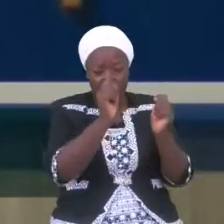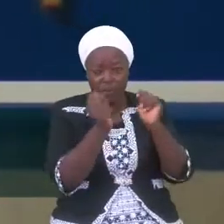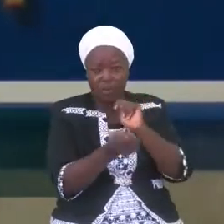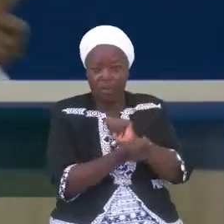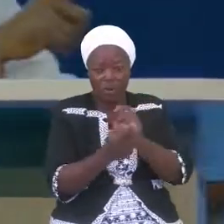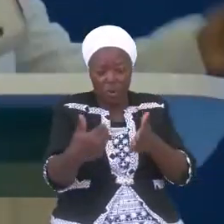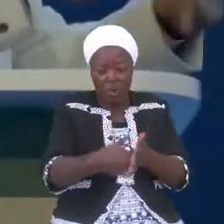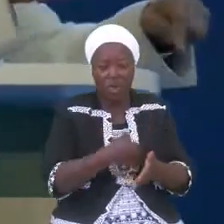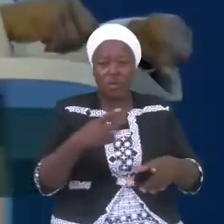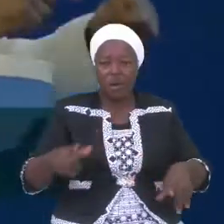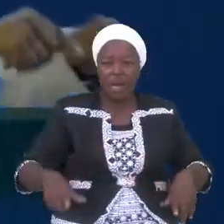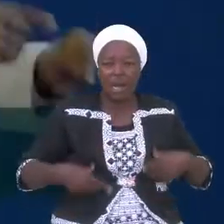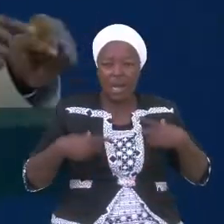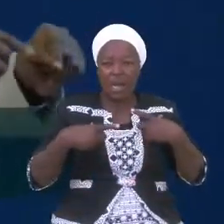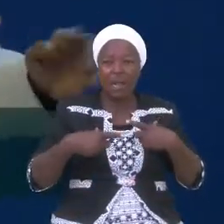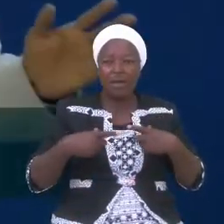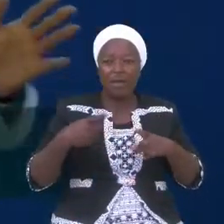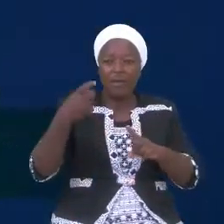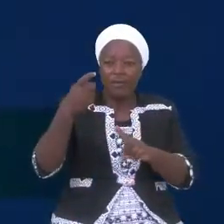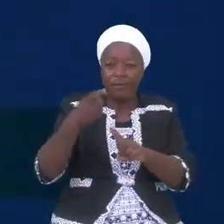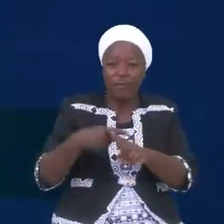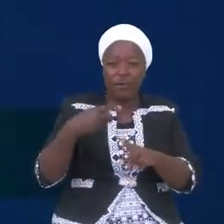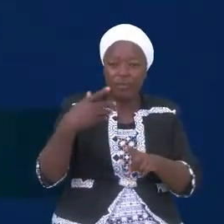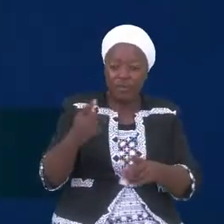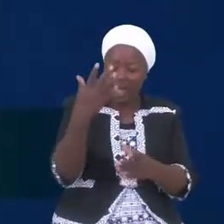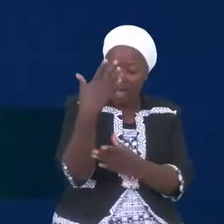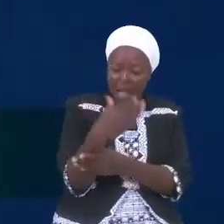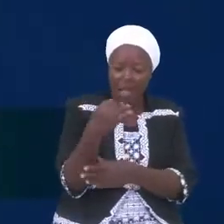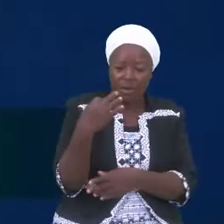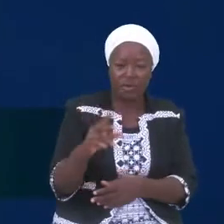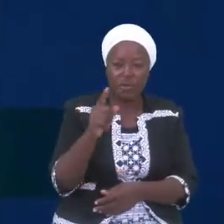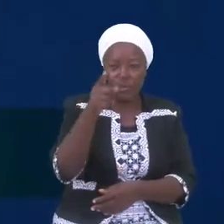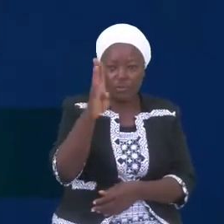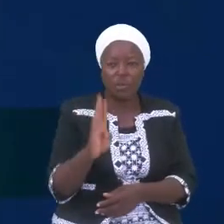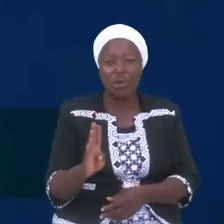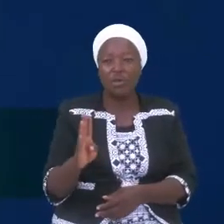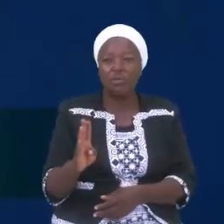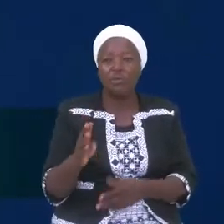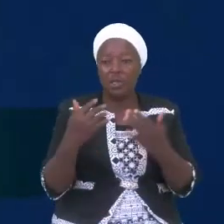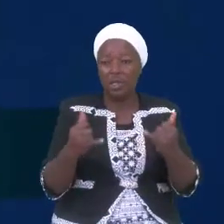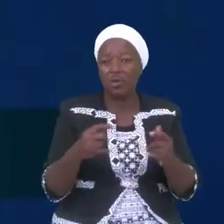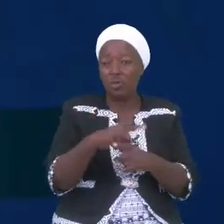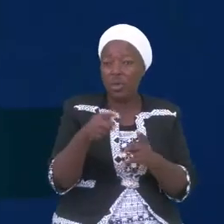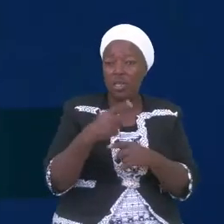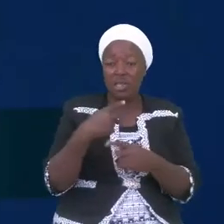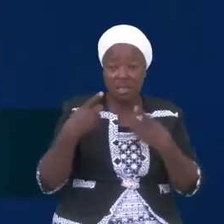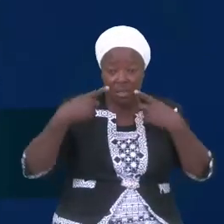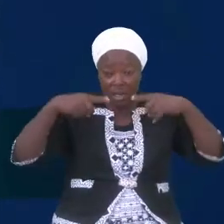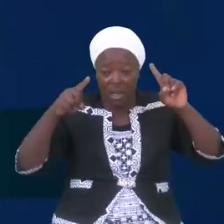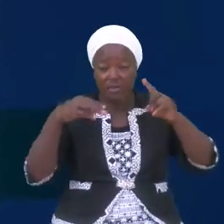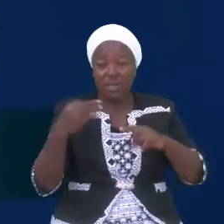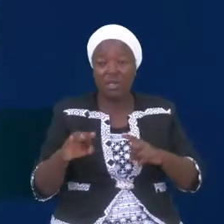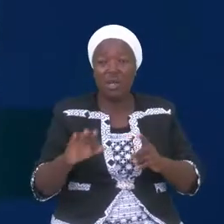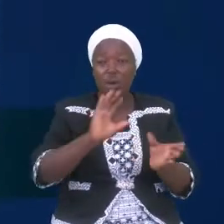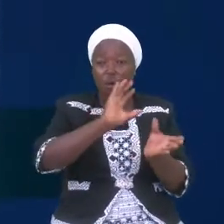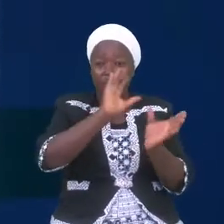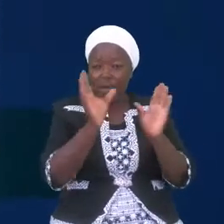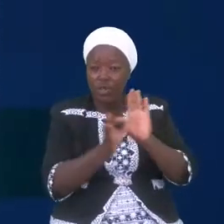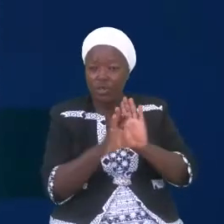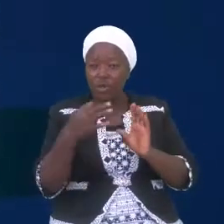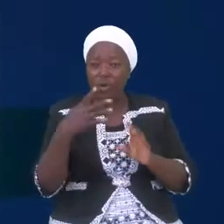new life from the hand of God. Now, when it says declaring the conversion of